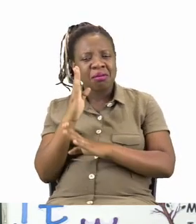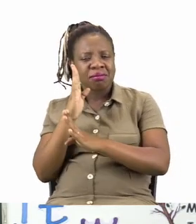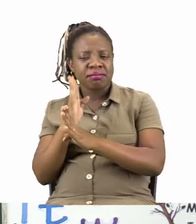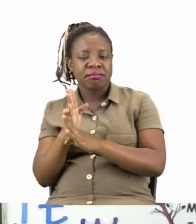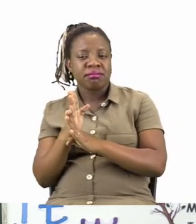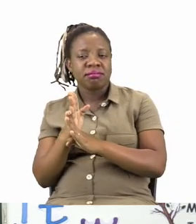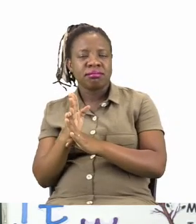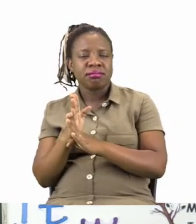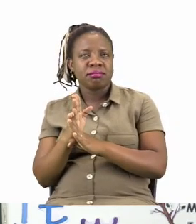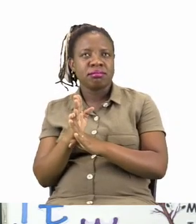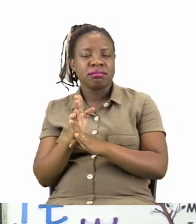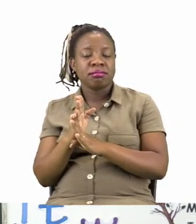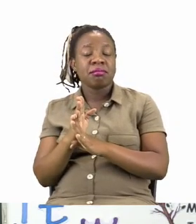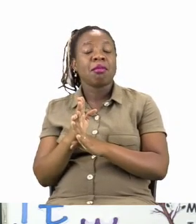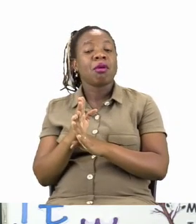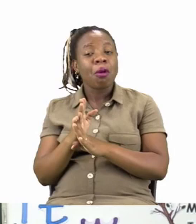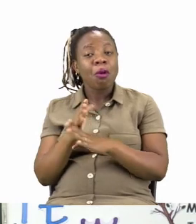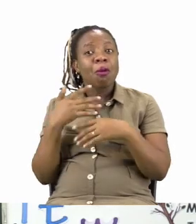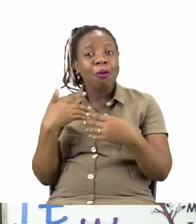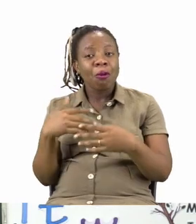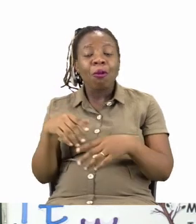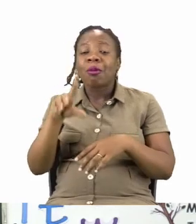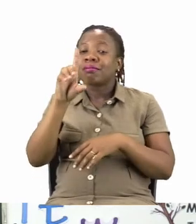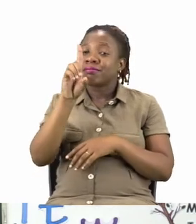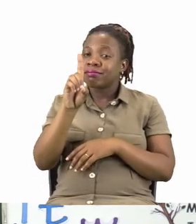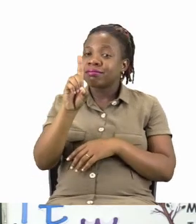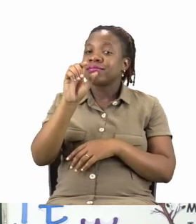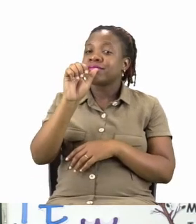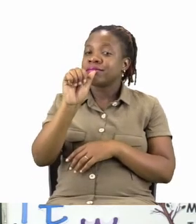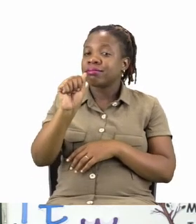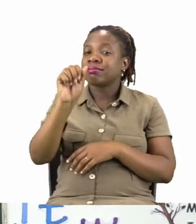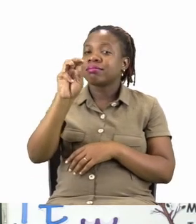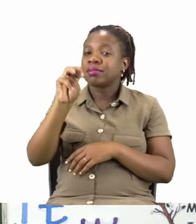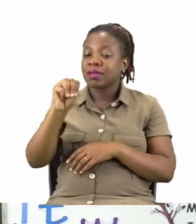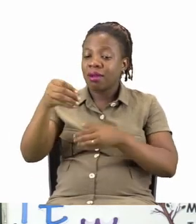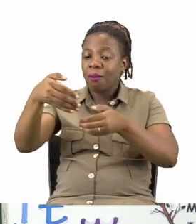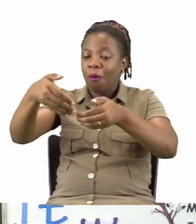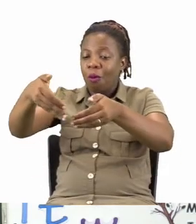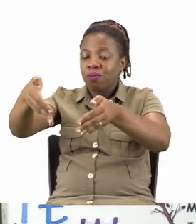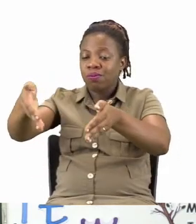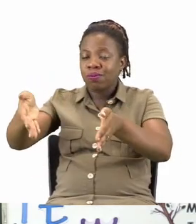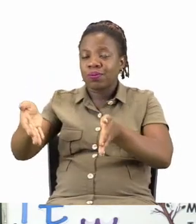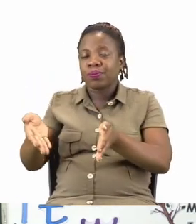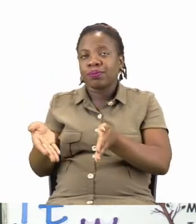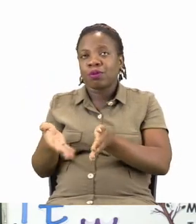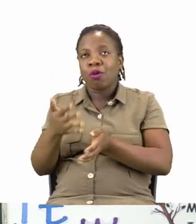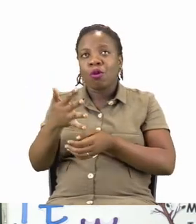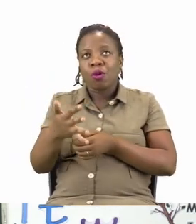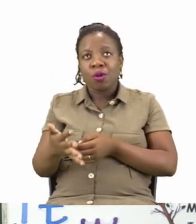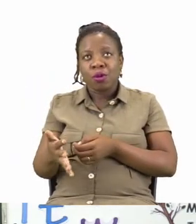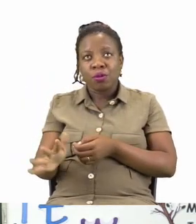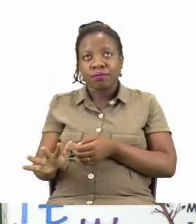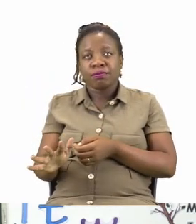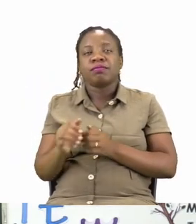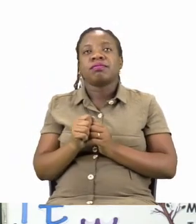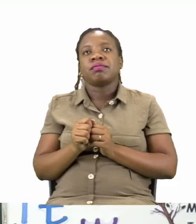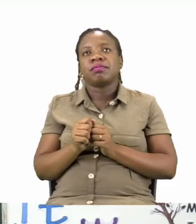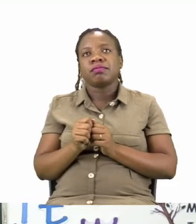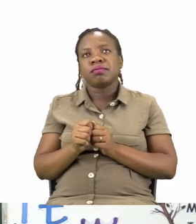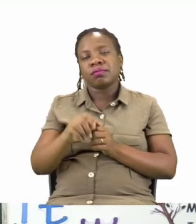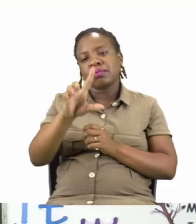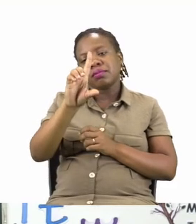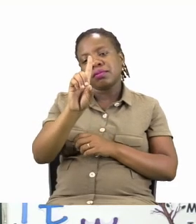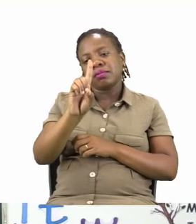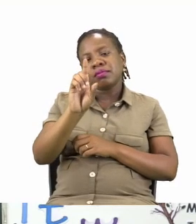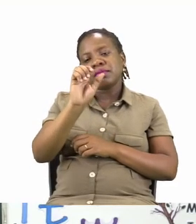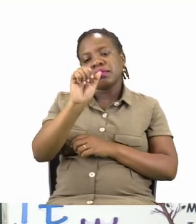If you said dam, then you are right, boys and girls. This word is the